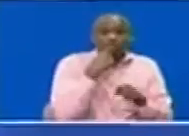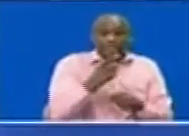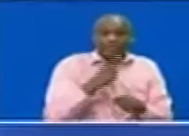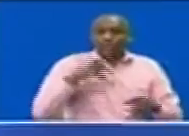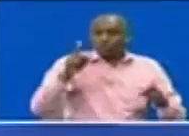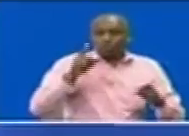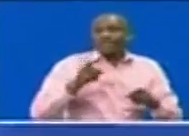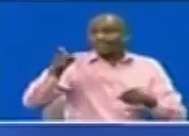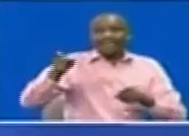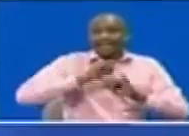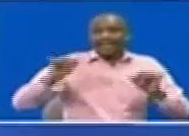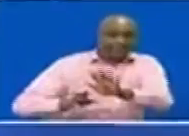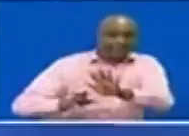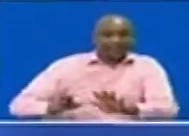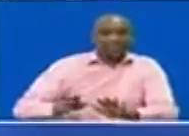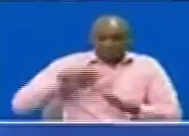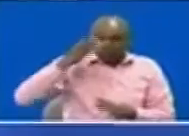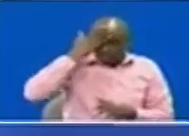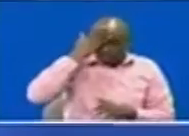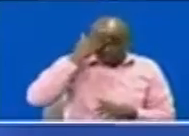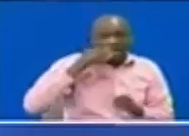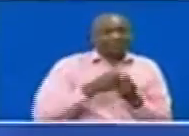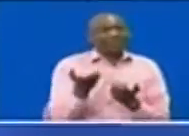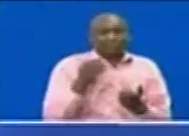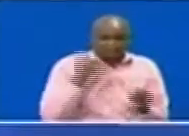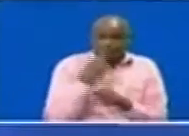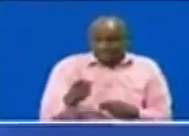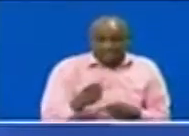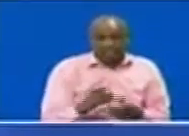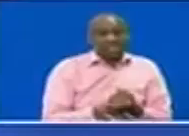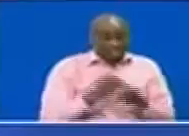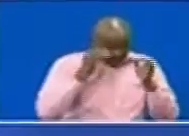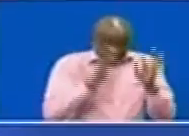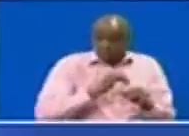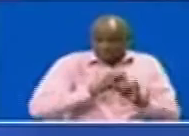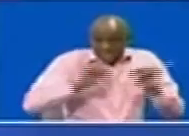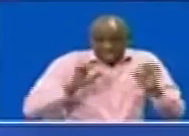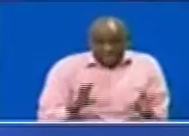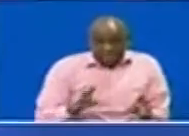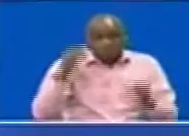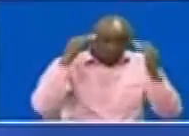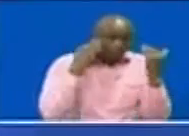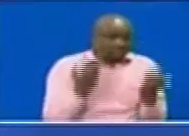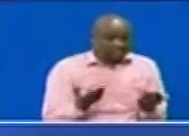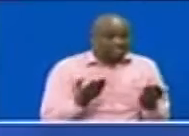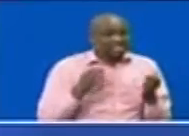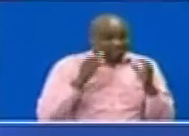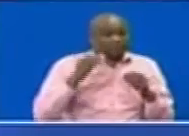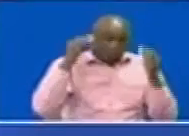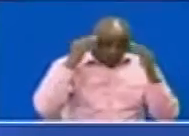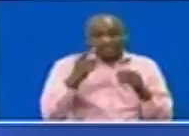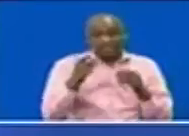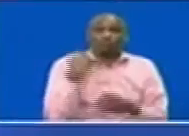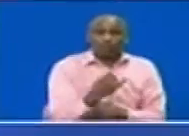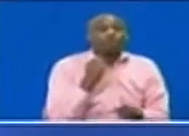them, do not clear so and so, because if they do, and you've seen it already happening, if somebody is not cleared, they go to court. If the